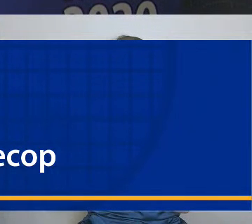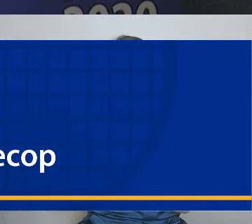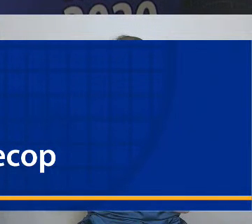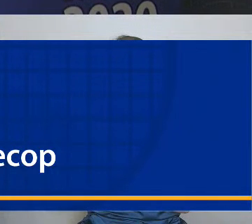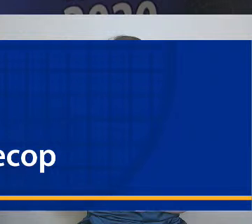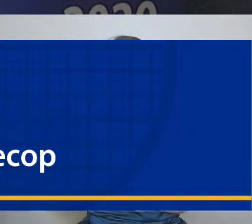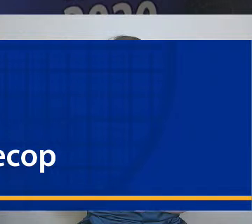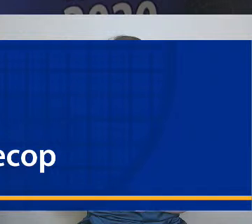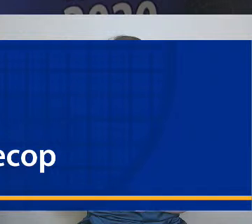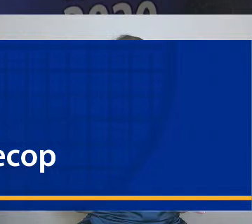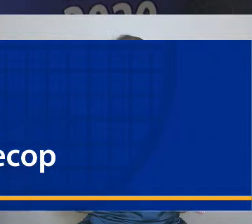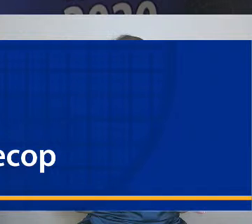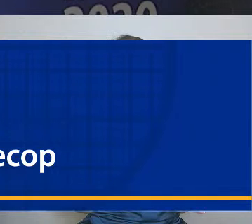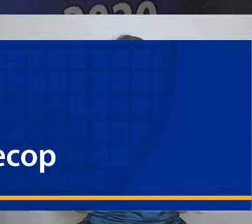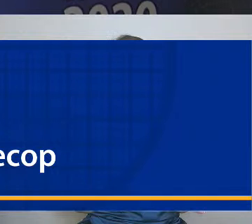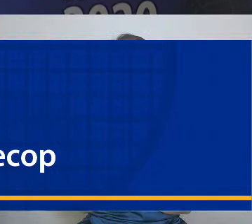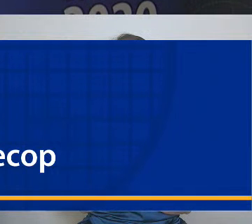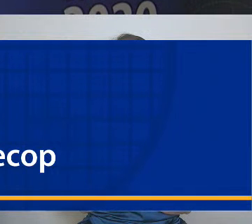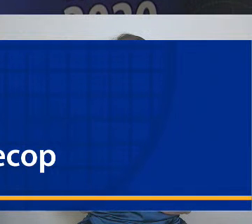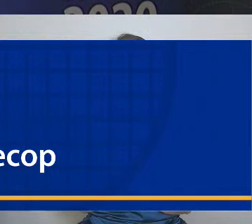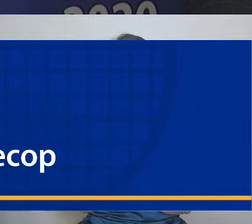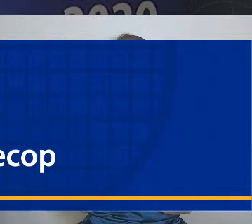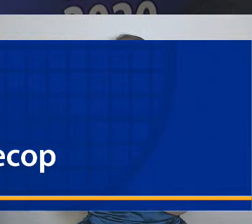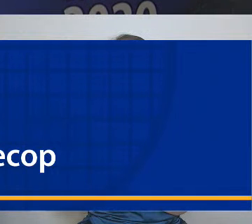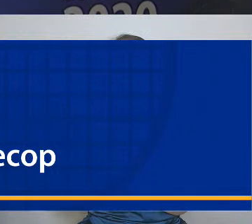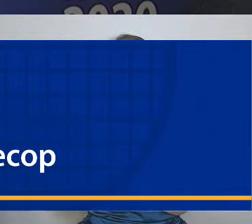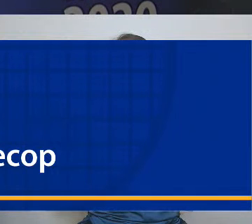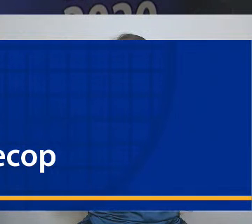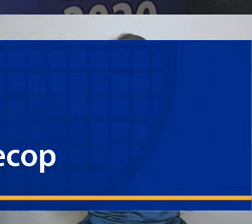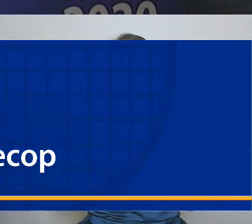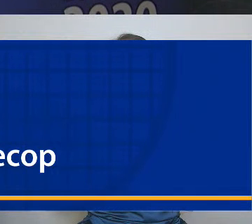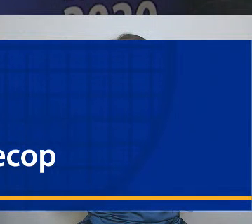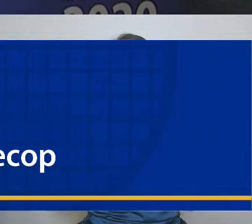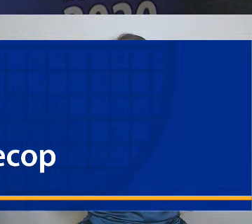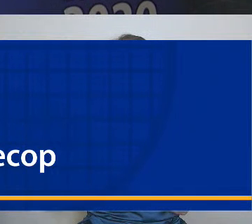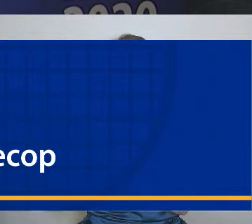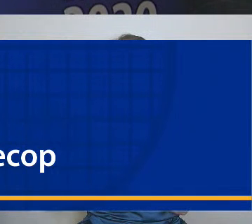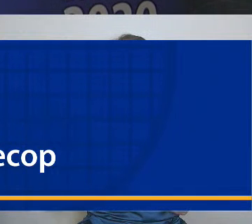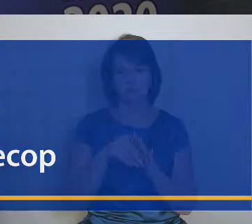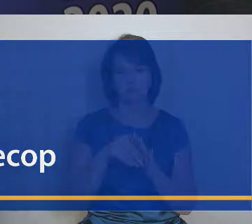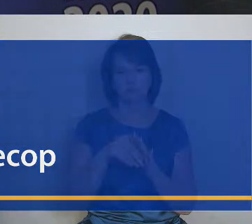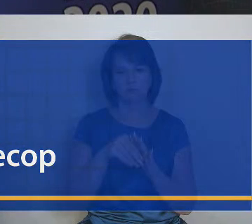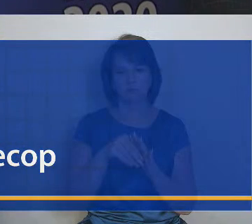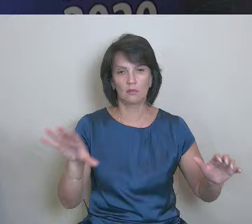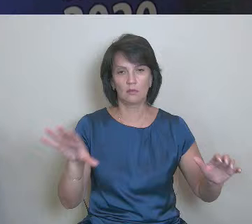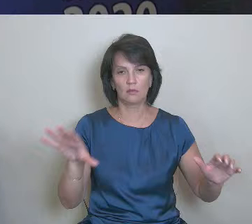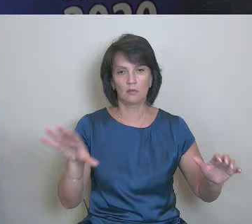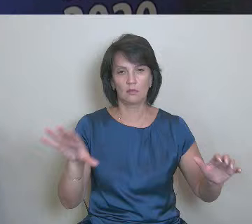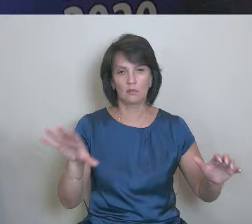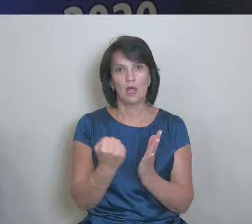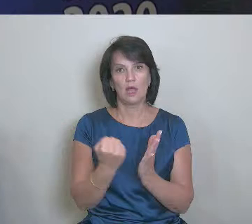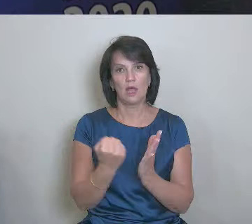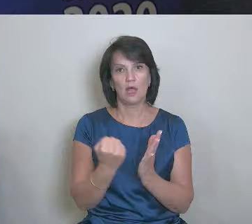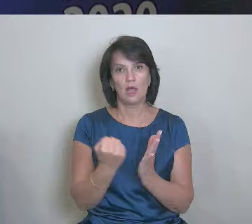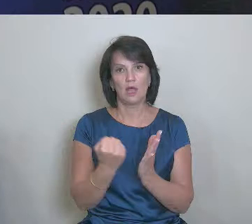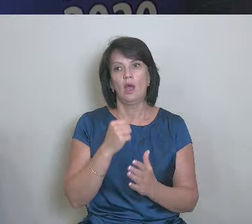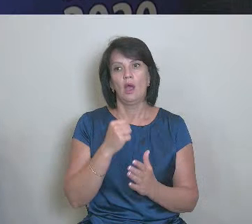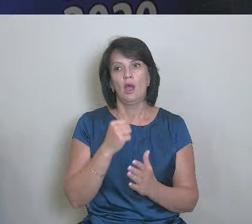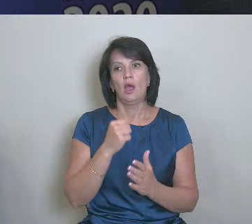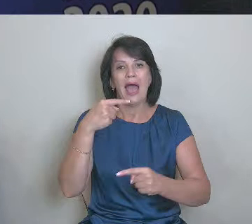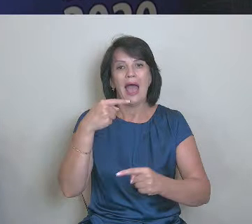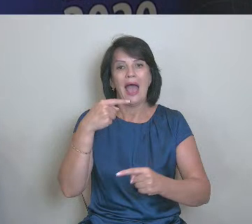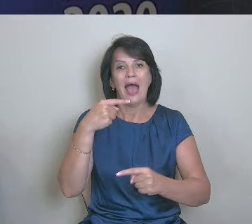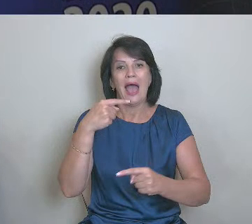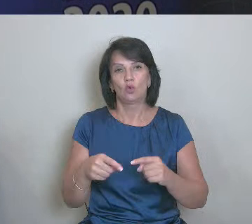regulations in accordance with the electoral code. And that's why the CEC at this phase was responsible